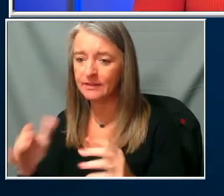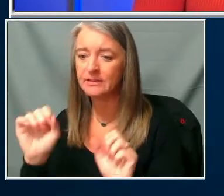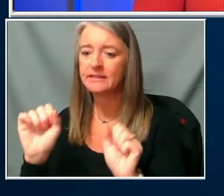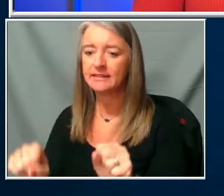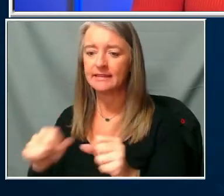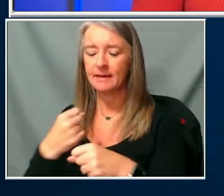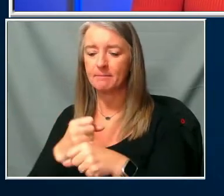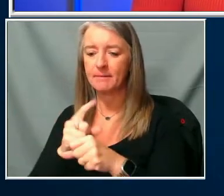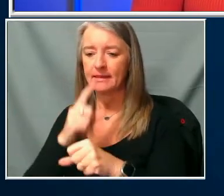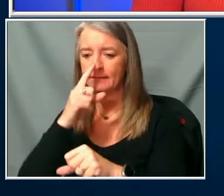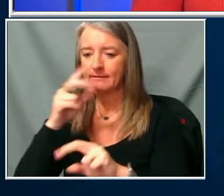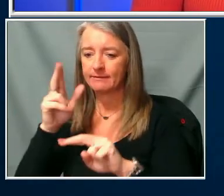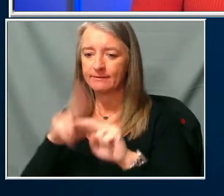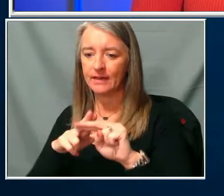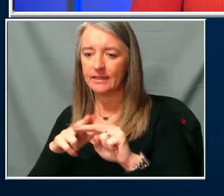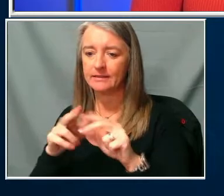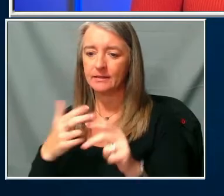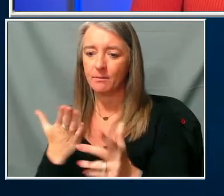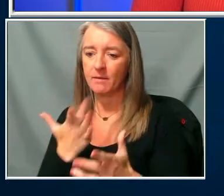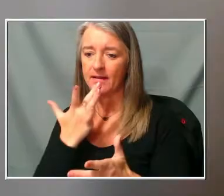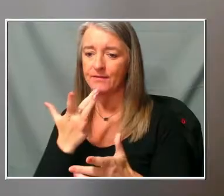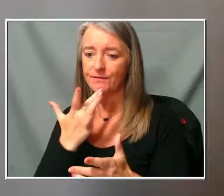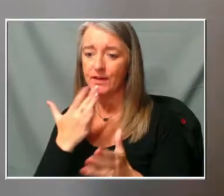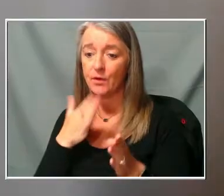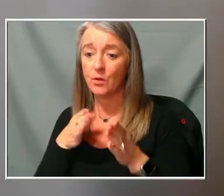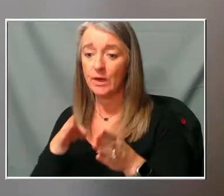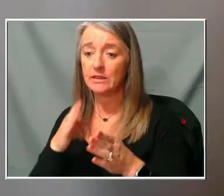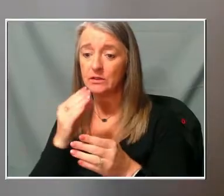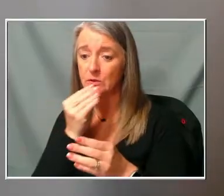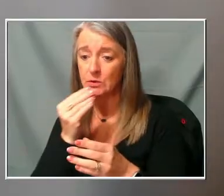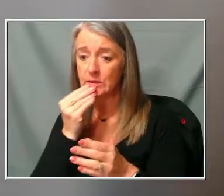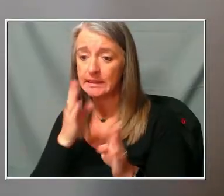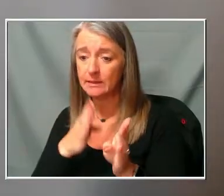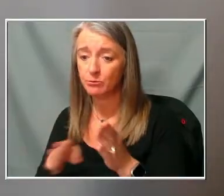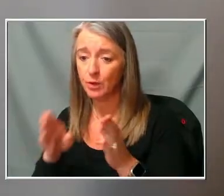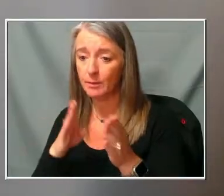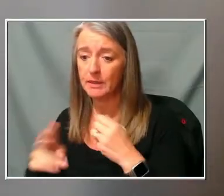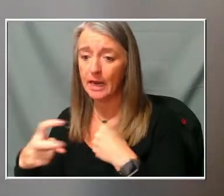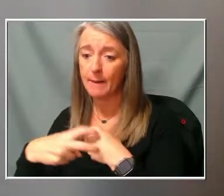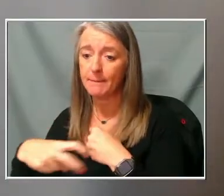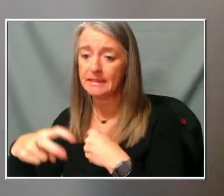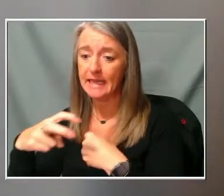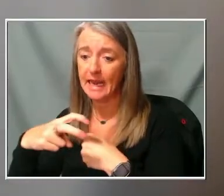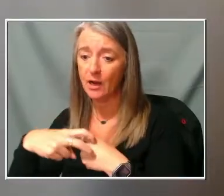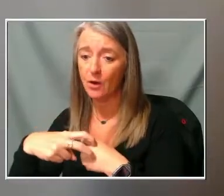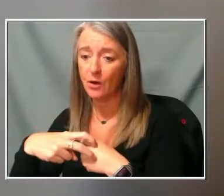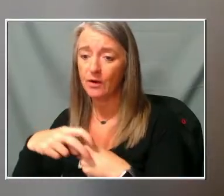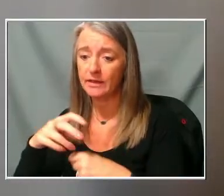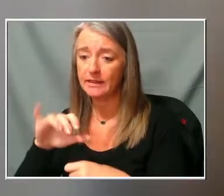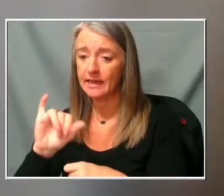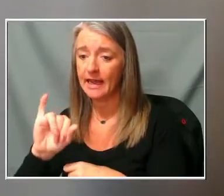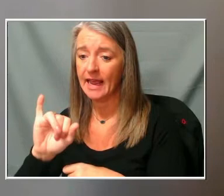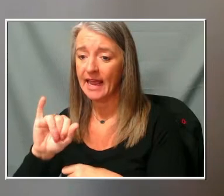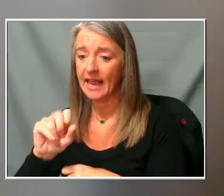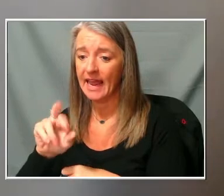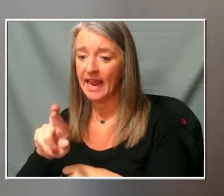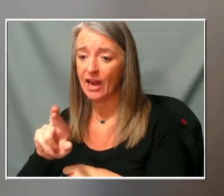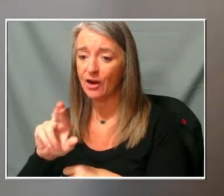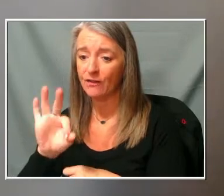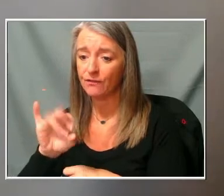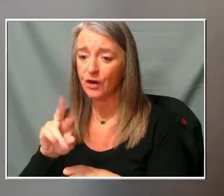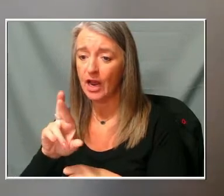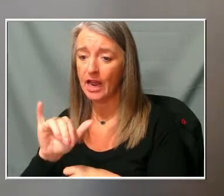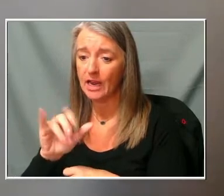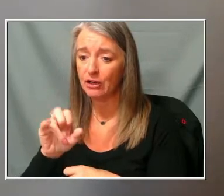you can make it as fun as you want to. One of my favorite ways to prepare a potato is in the air fryer. Just make some at